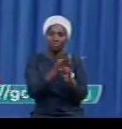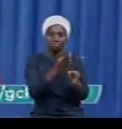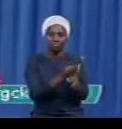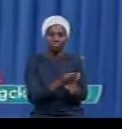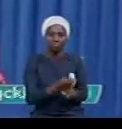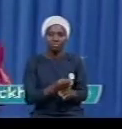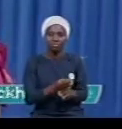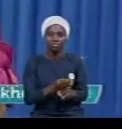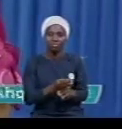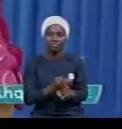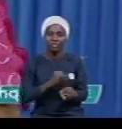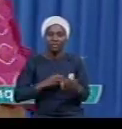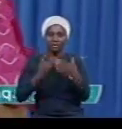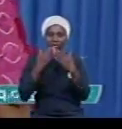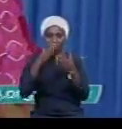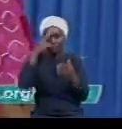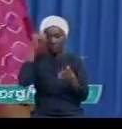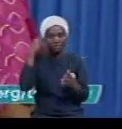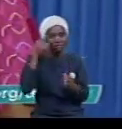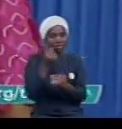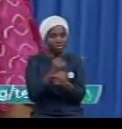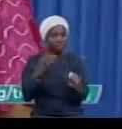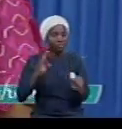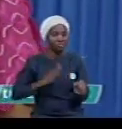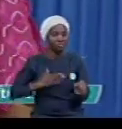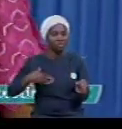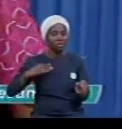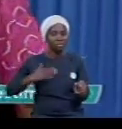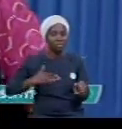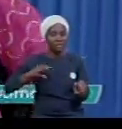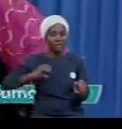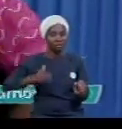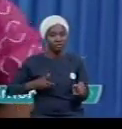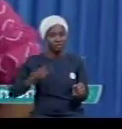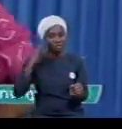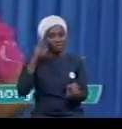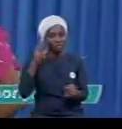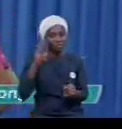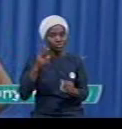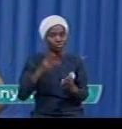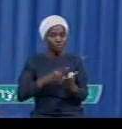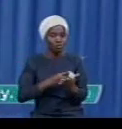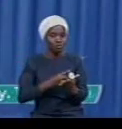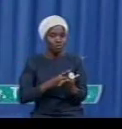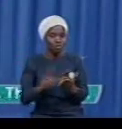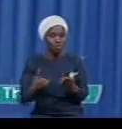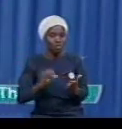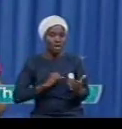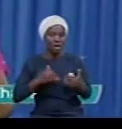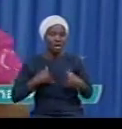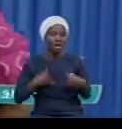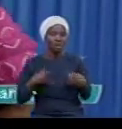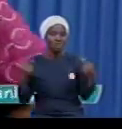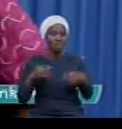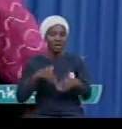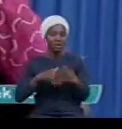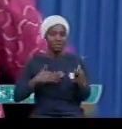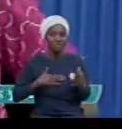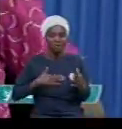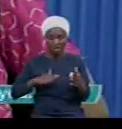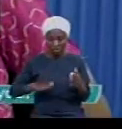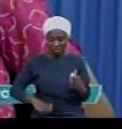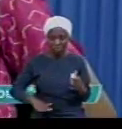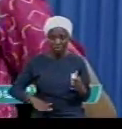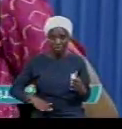for the salvation of my soul. For the past 2 weeks, I've been having pain in my lower region at the back. When I just got